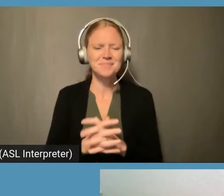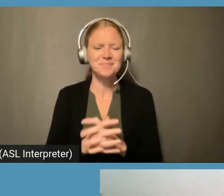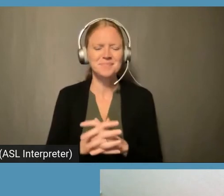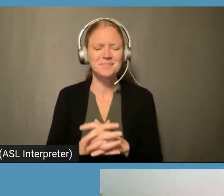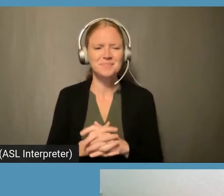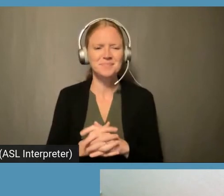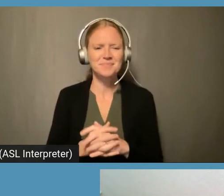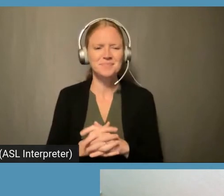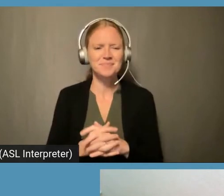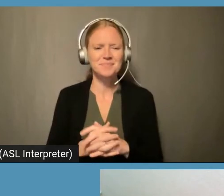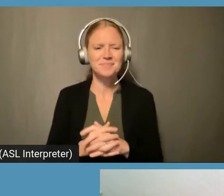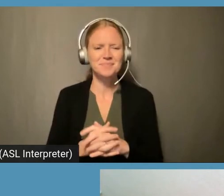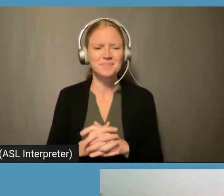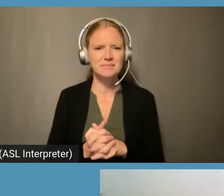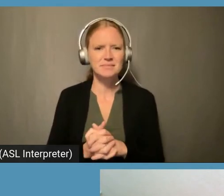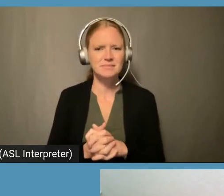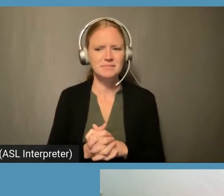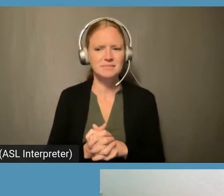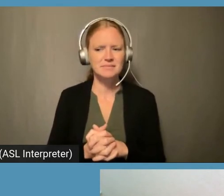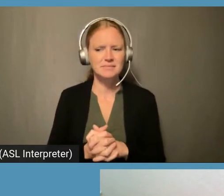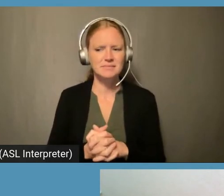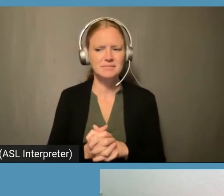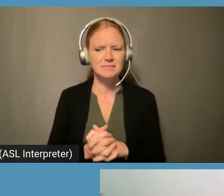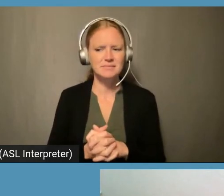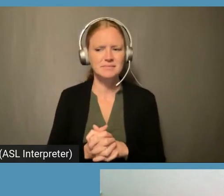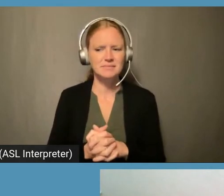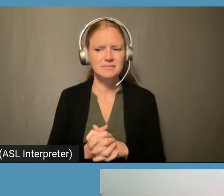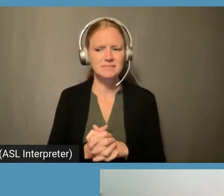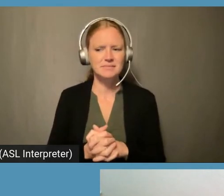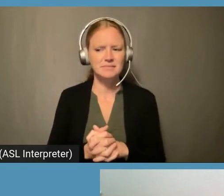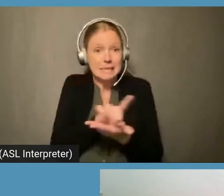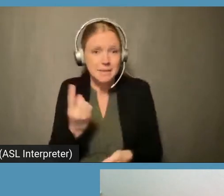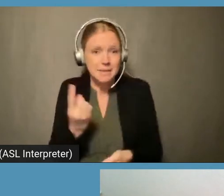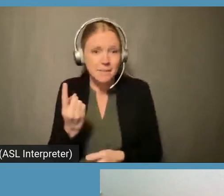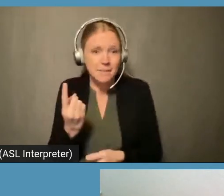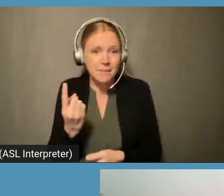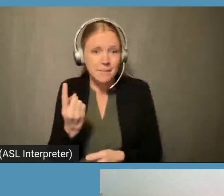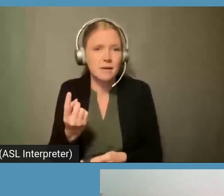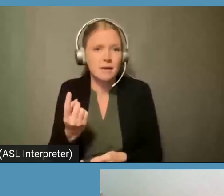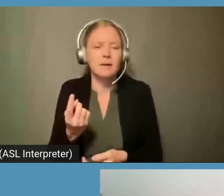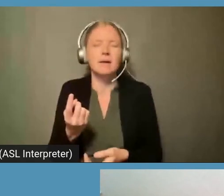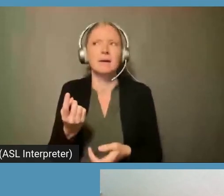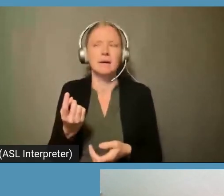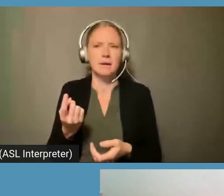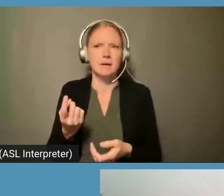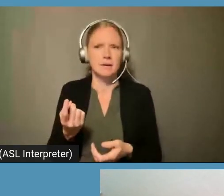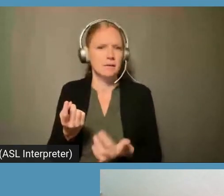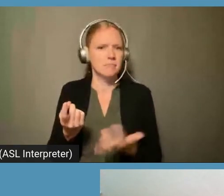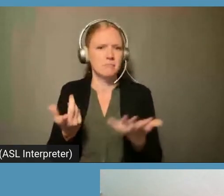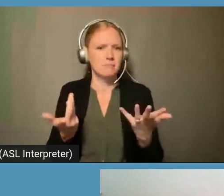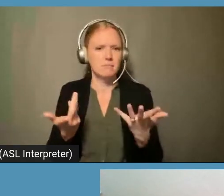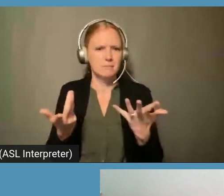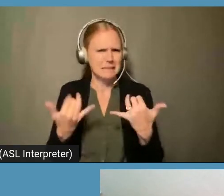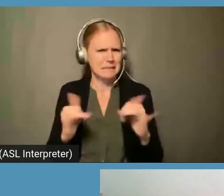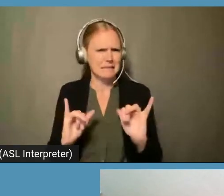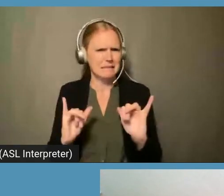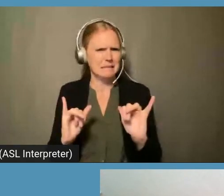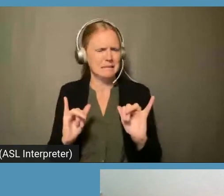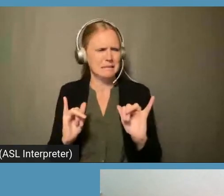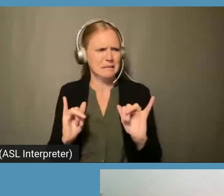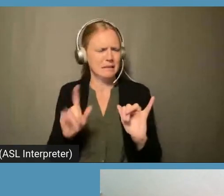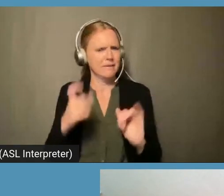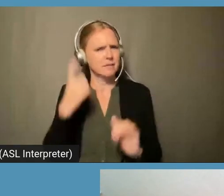we all, even if you're redesigning something, there's still that whole notion of how can I make